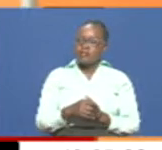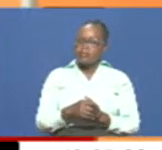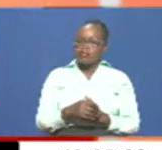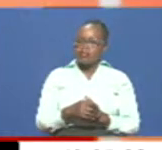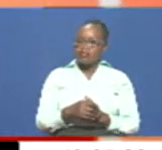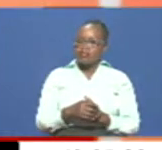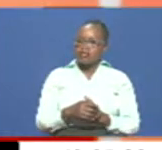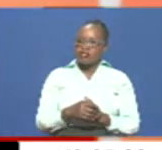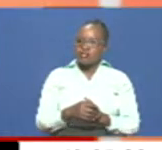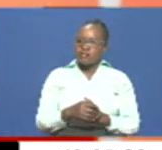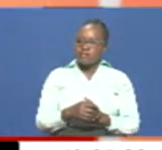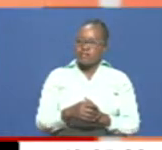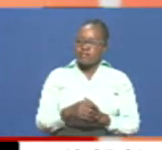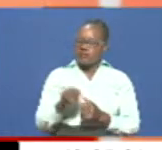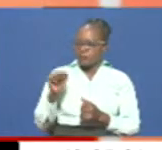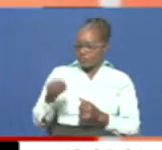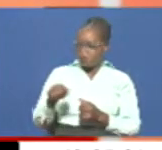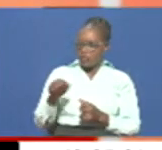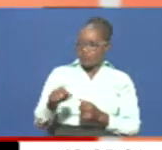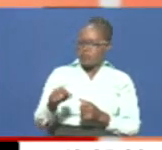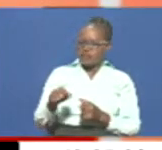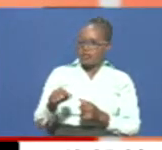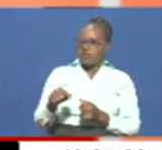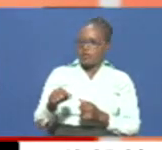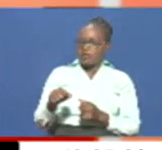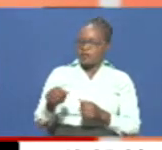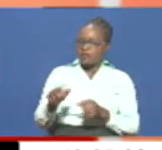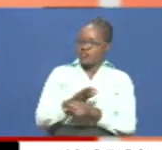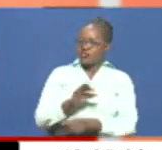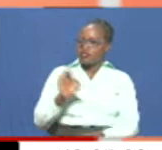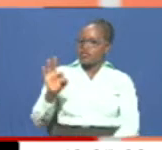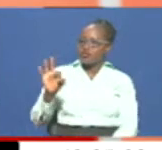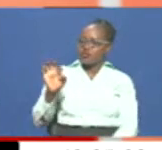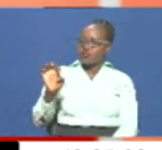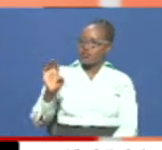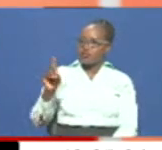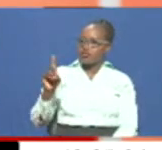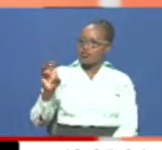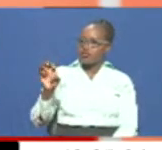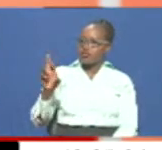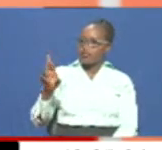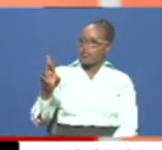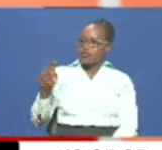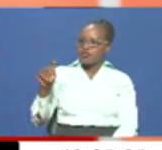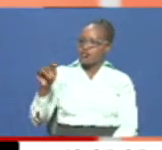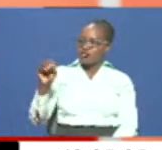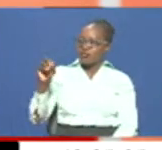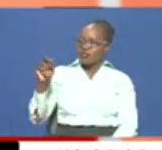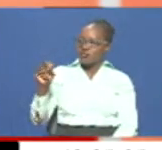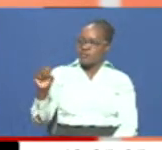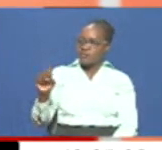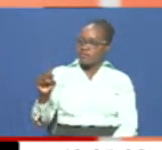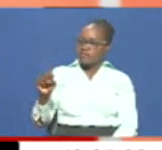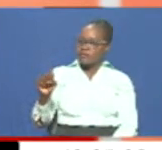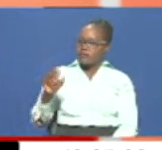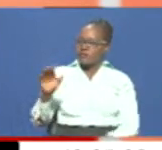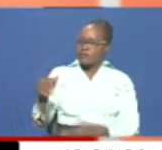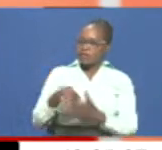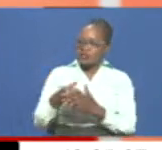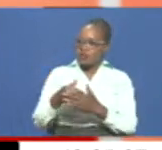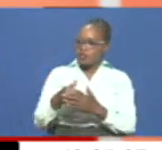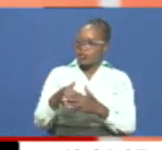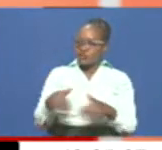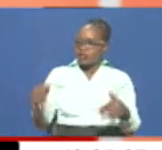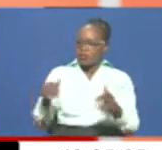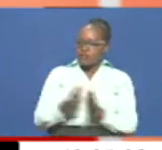lot of federations are right at the forefront. The world of sports has changed drastically. Mm-hmm. There is a big approach